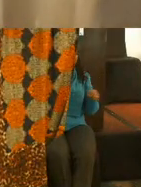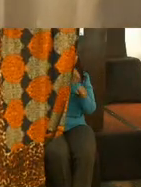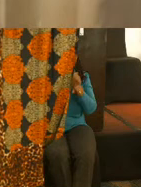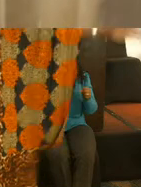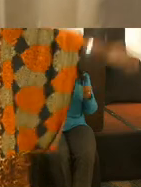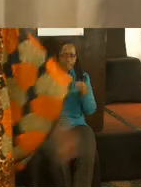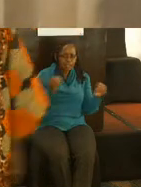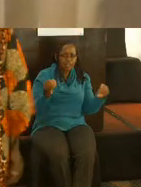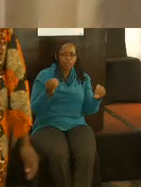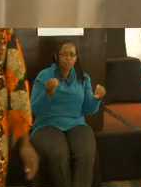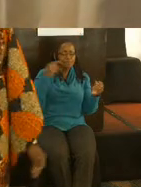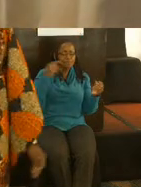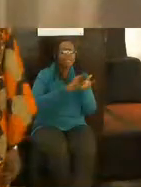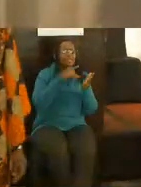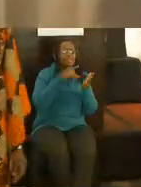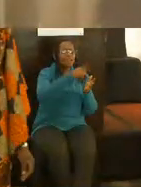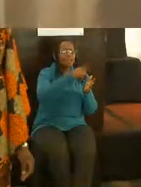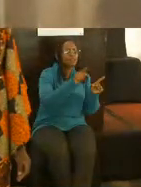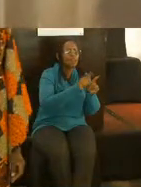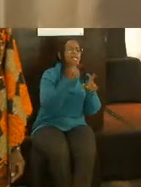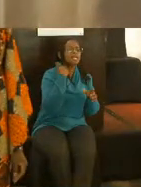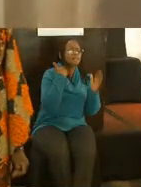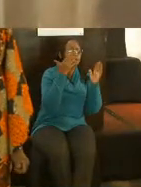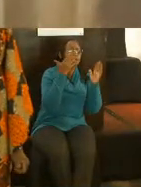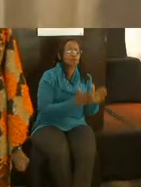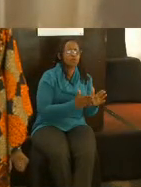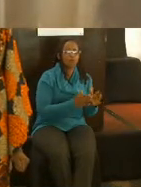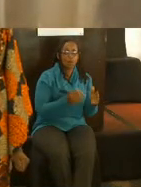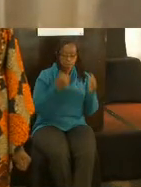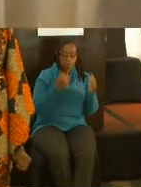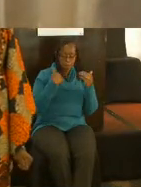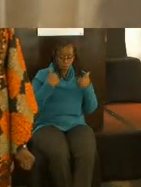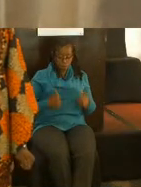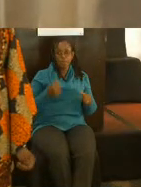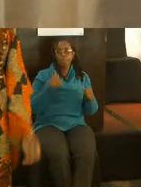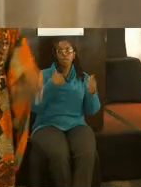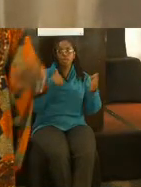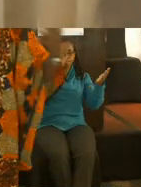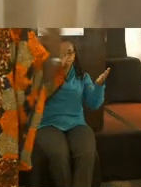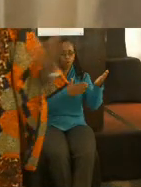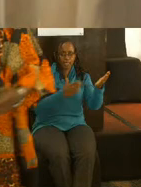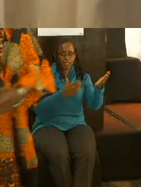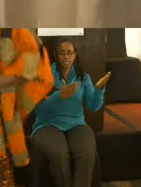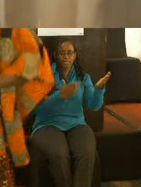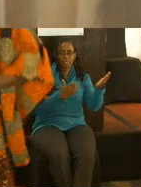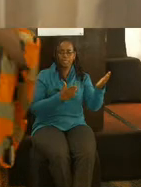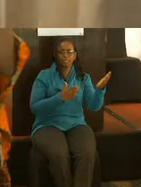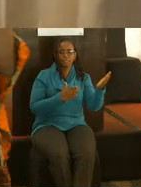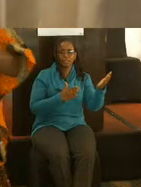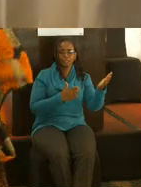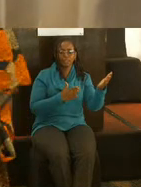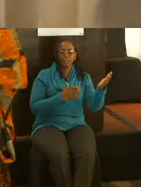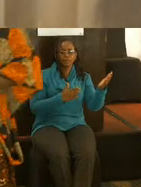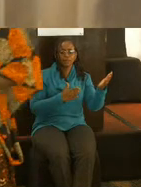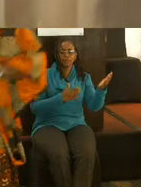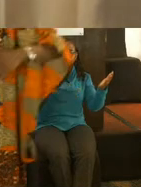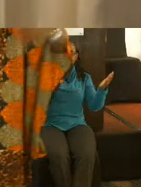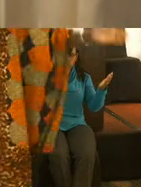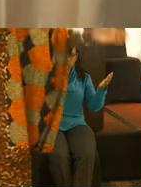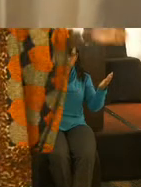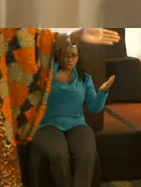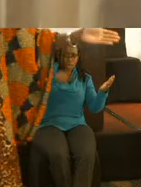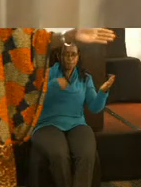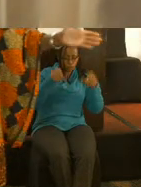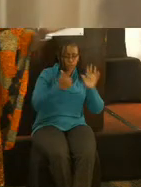a walking crime I'm a poet poetry is how I got the people I'm a showman today